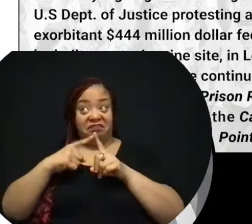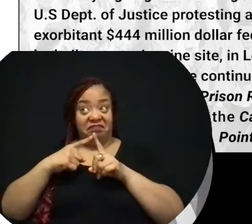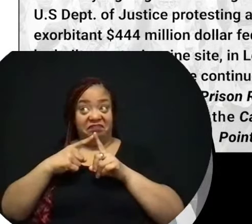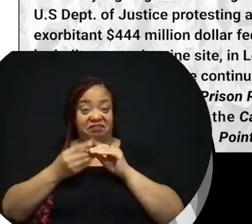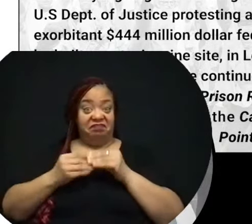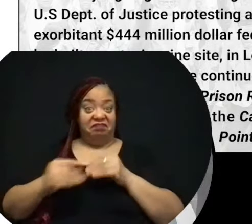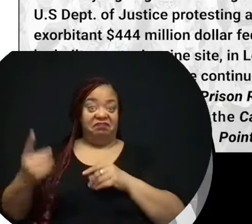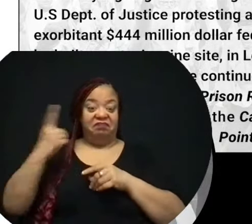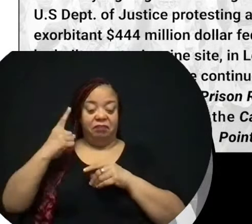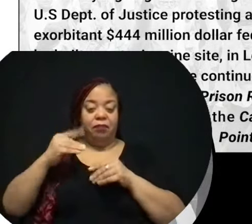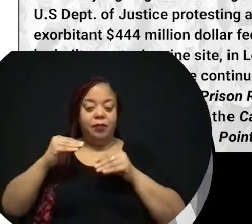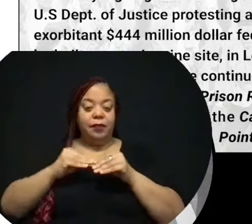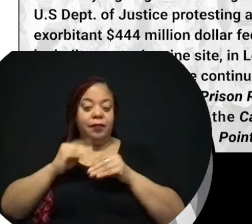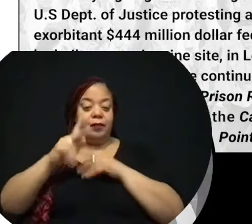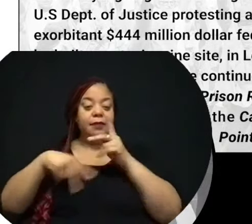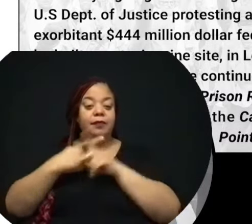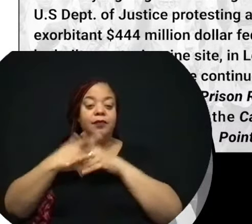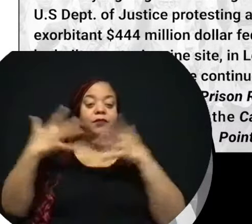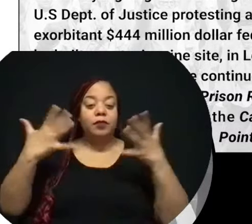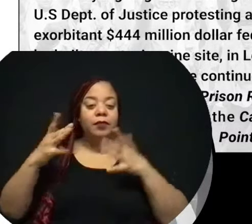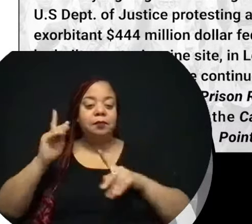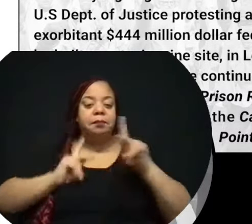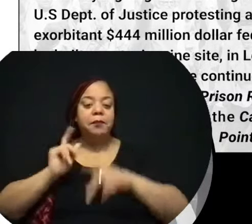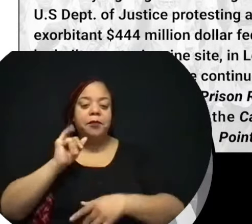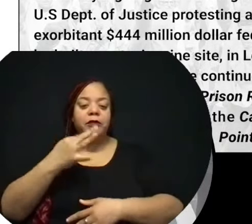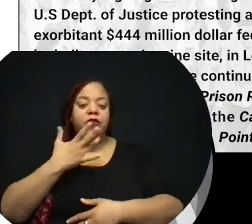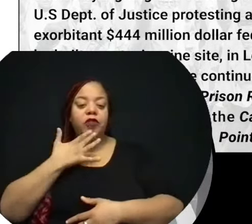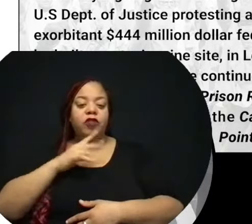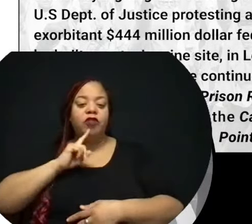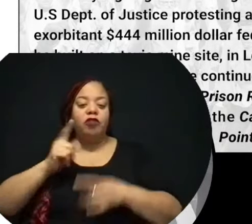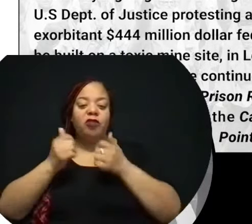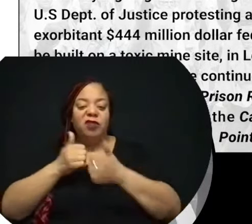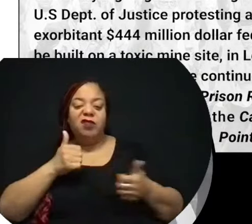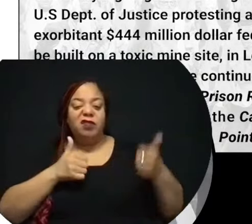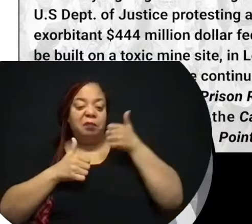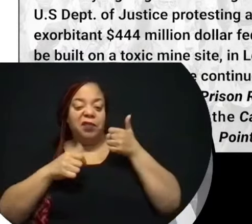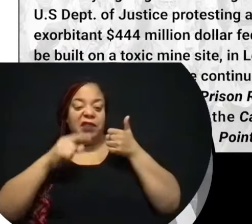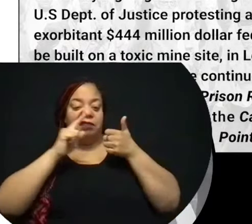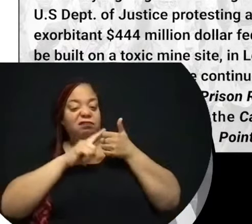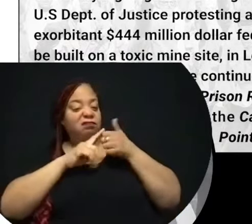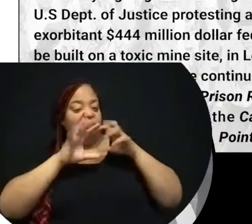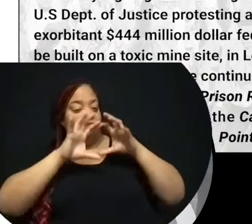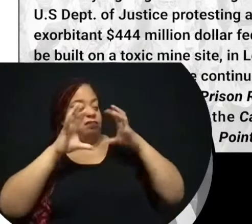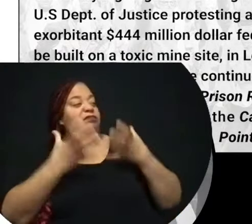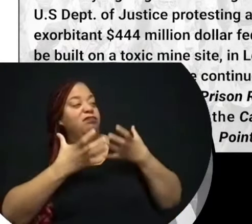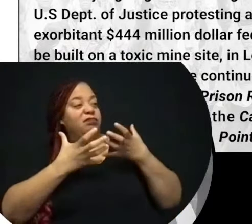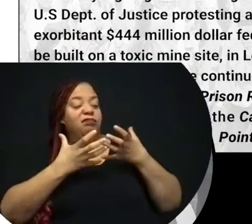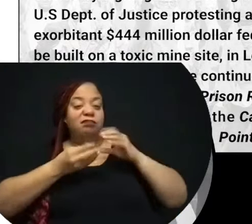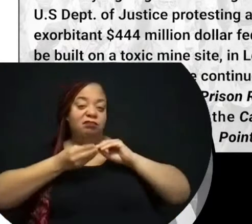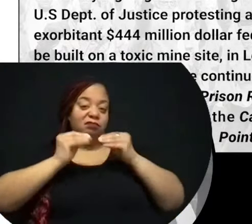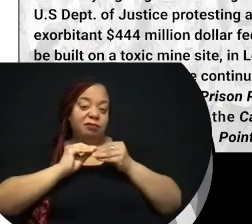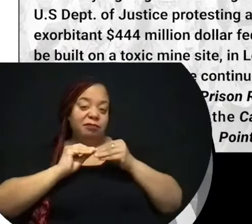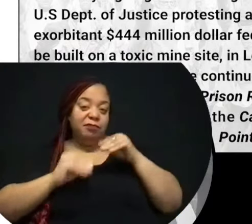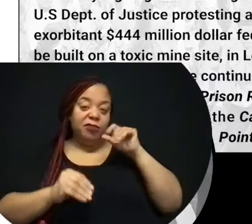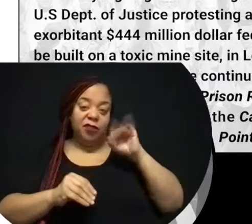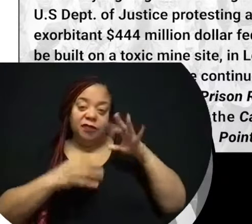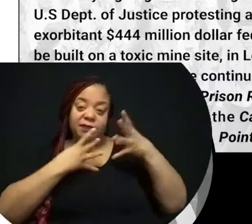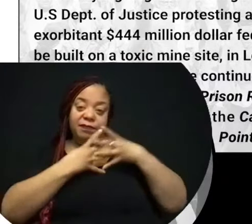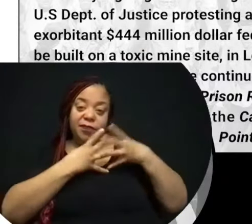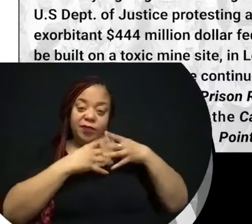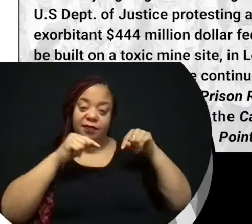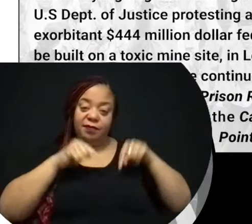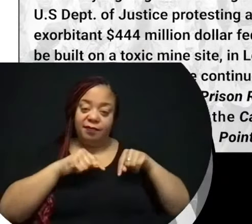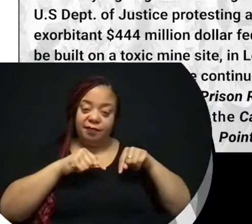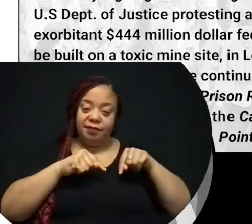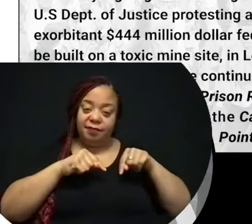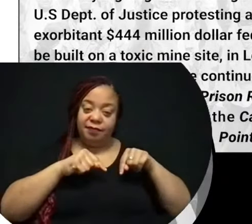disproportionate impacts the health risk of those amongst communities of color. If Blacks and